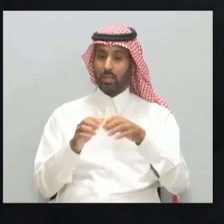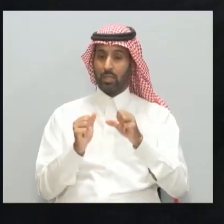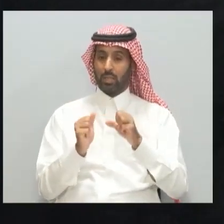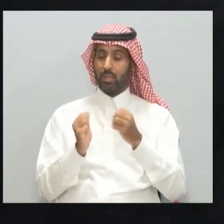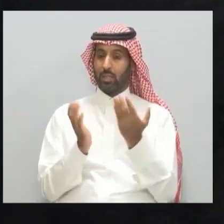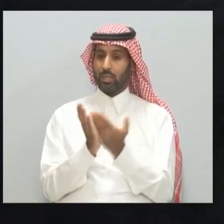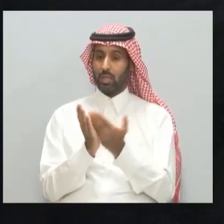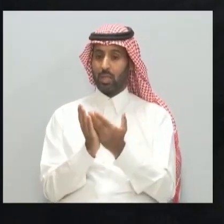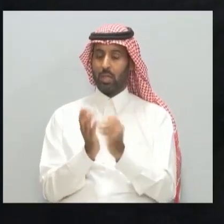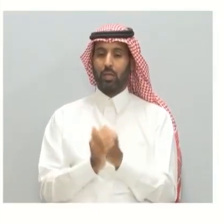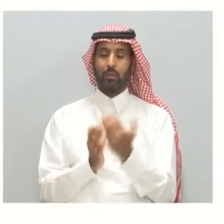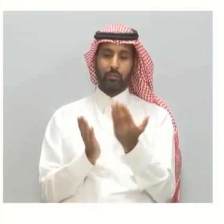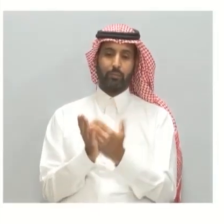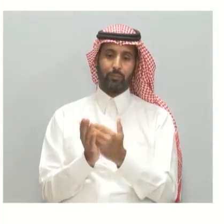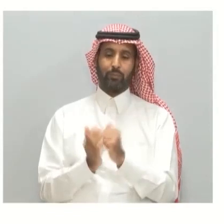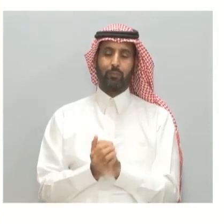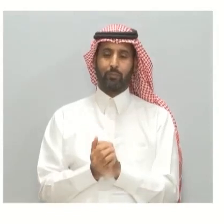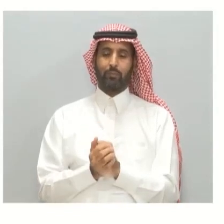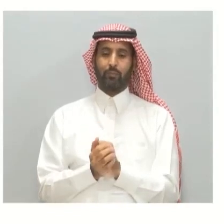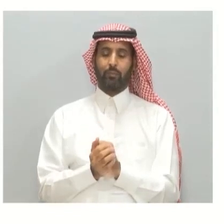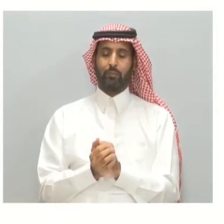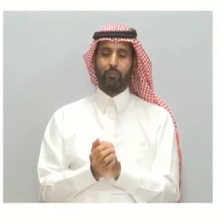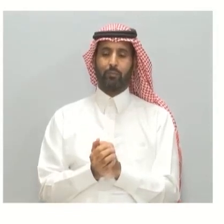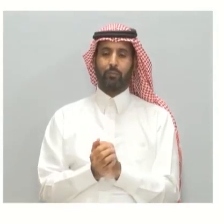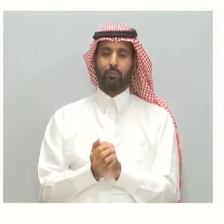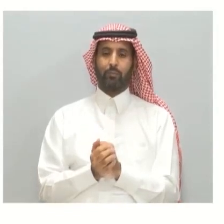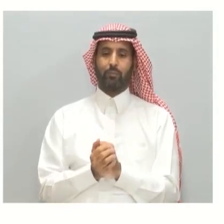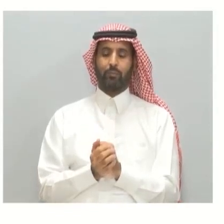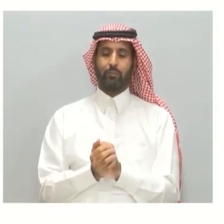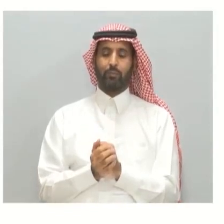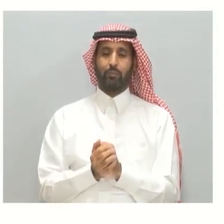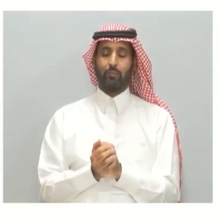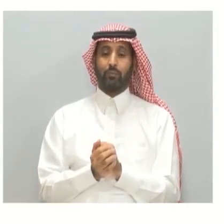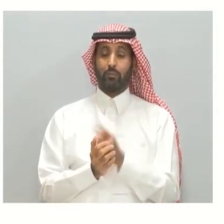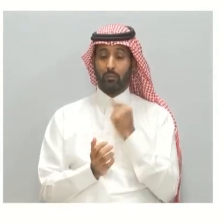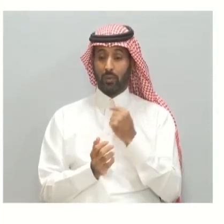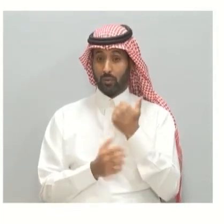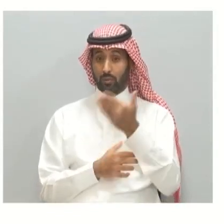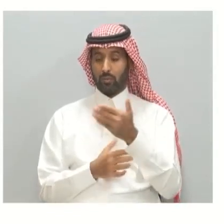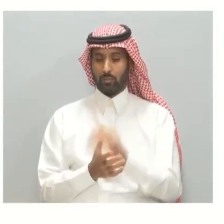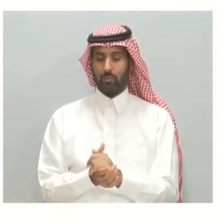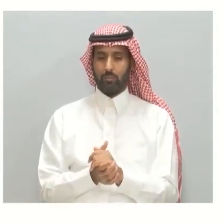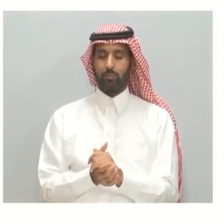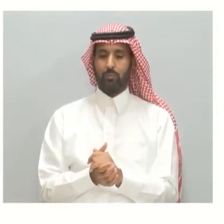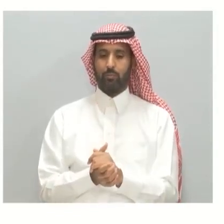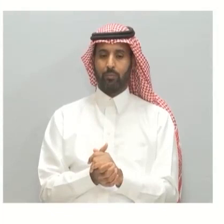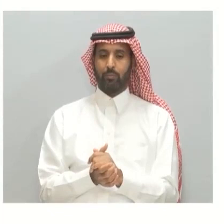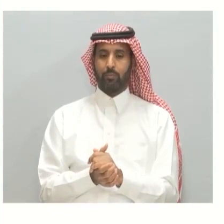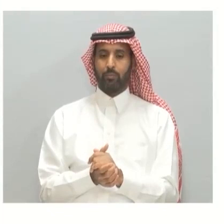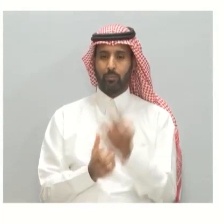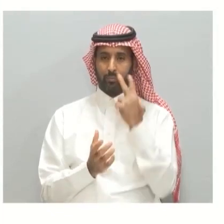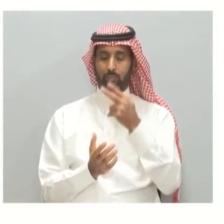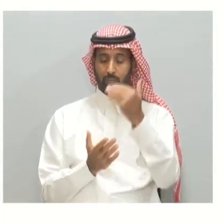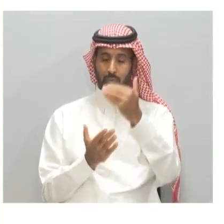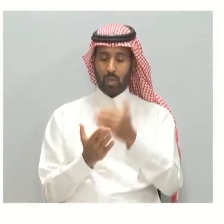qualifications. What are they? Again, what kind of qualifications does he need to have? You can look up